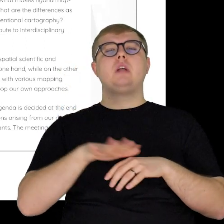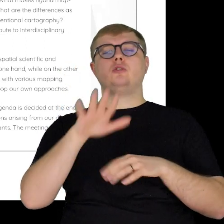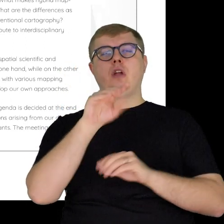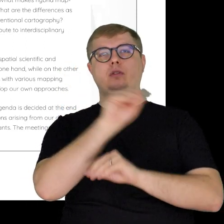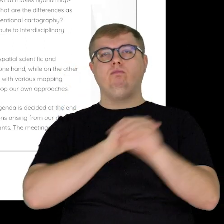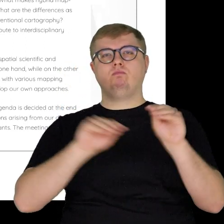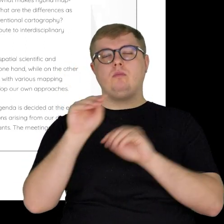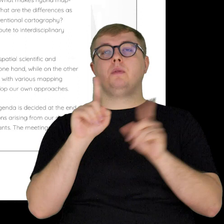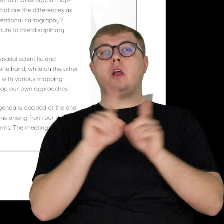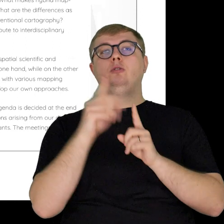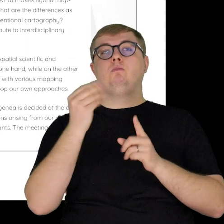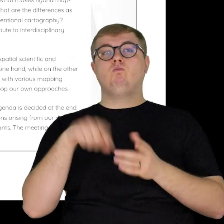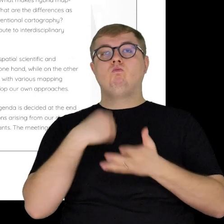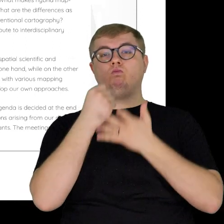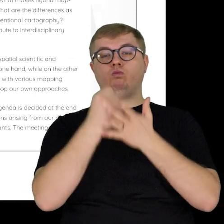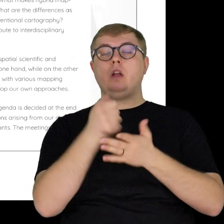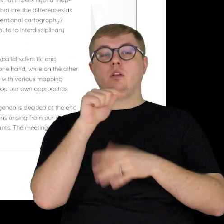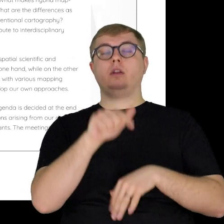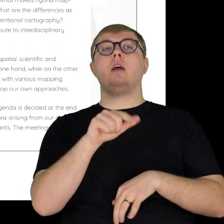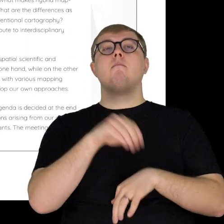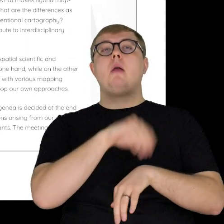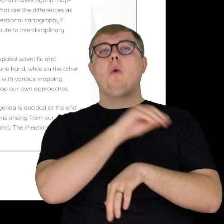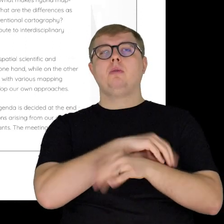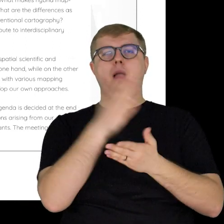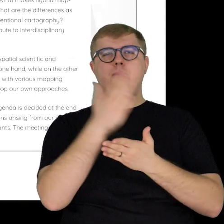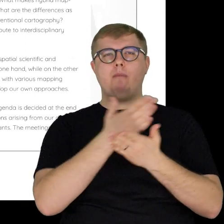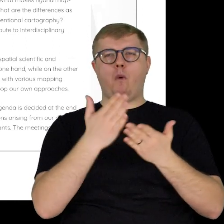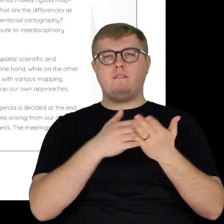hybrid mapping method working group.